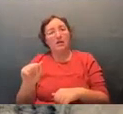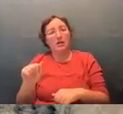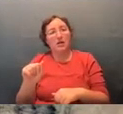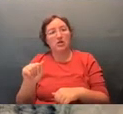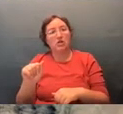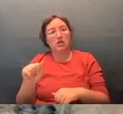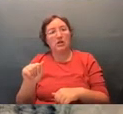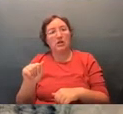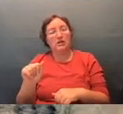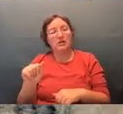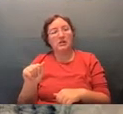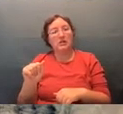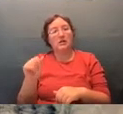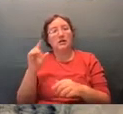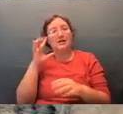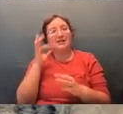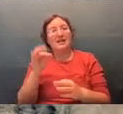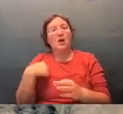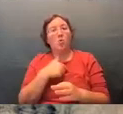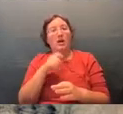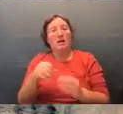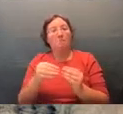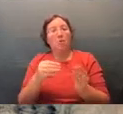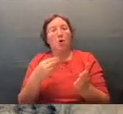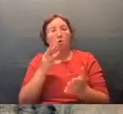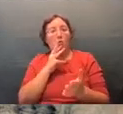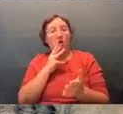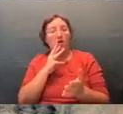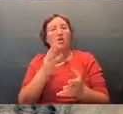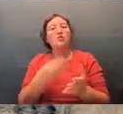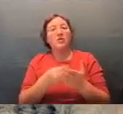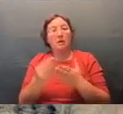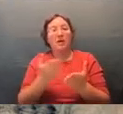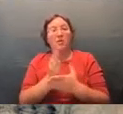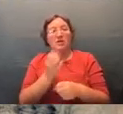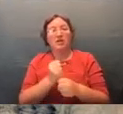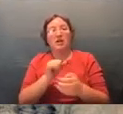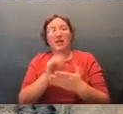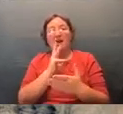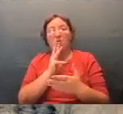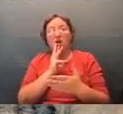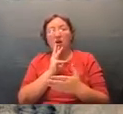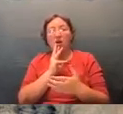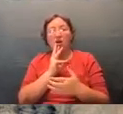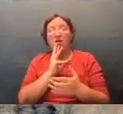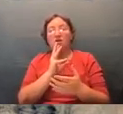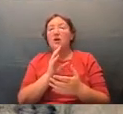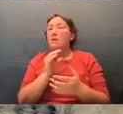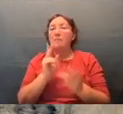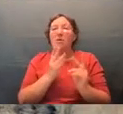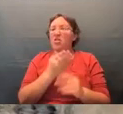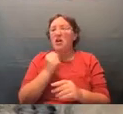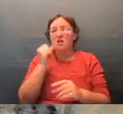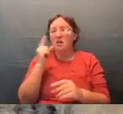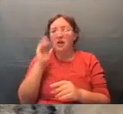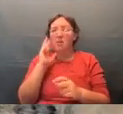here and ended up buying the rights to the water. The people up here didn't think that this would cause any